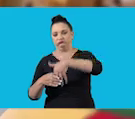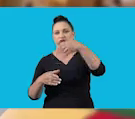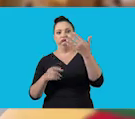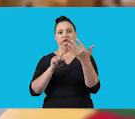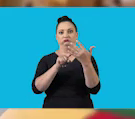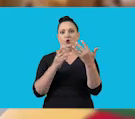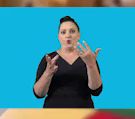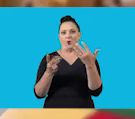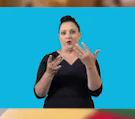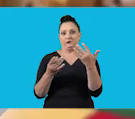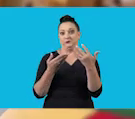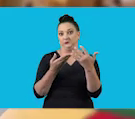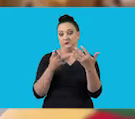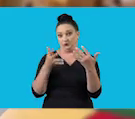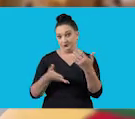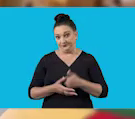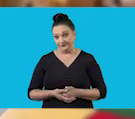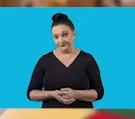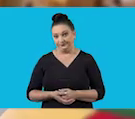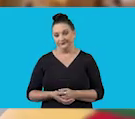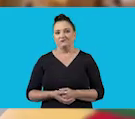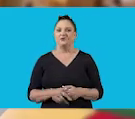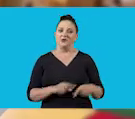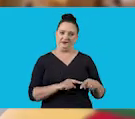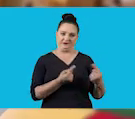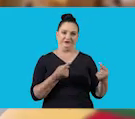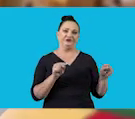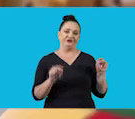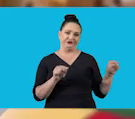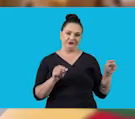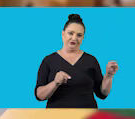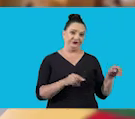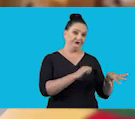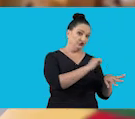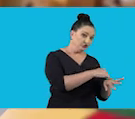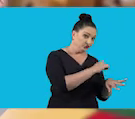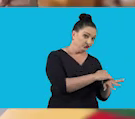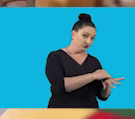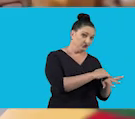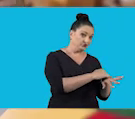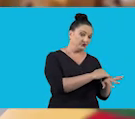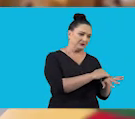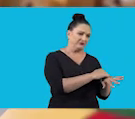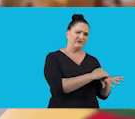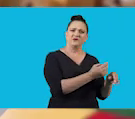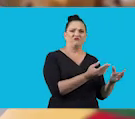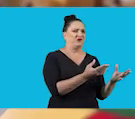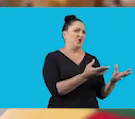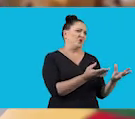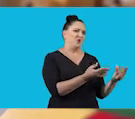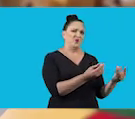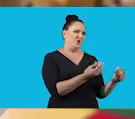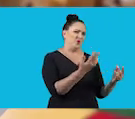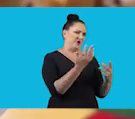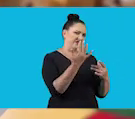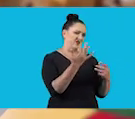your hands are going to get wet, your fingers are going to get wet. So that's the difference, the main difference. The solids, they do not get your